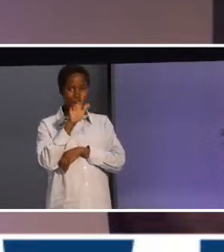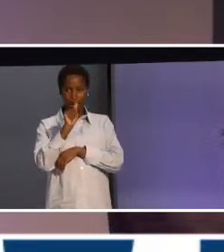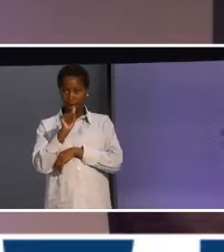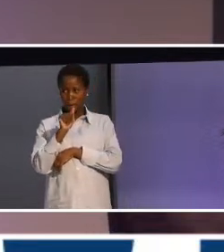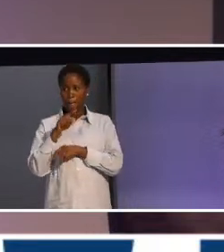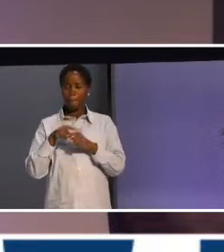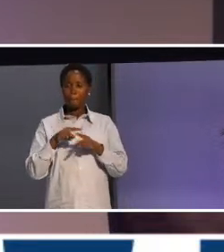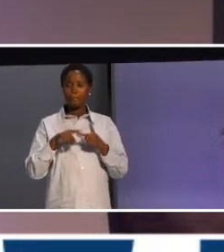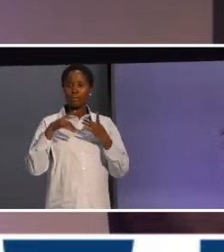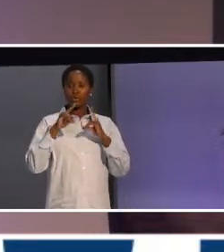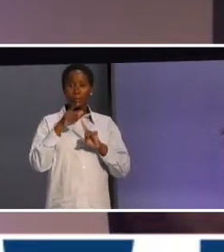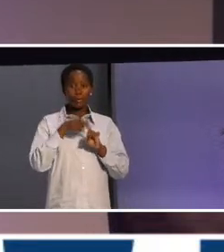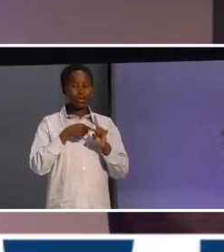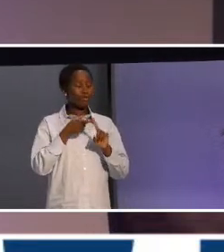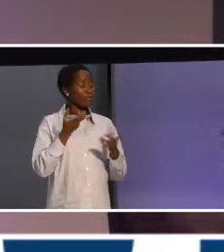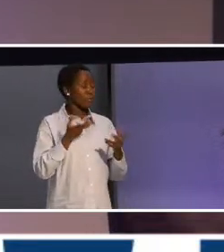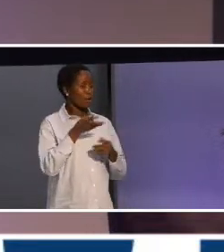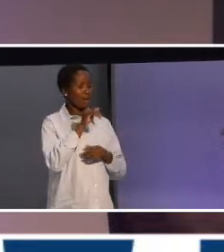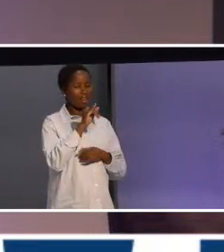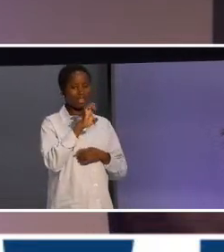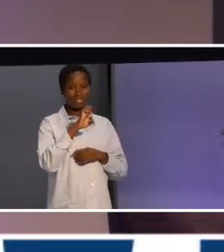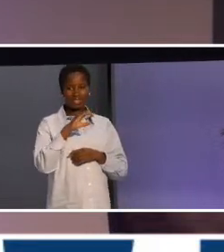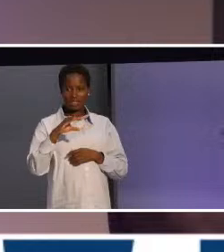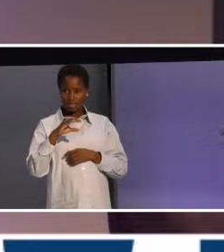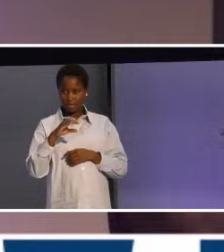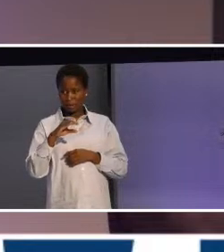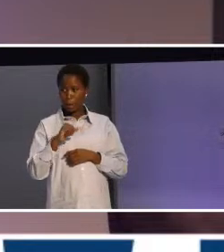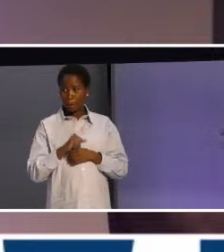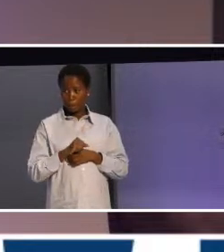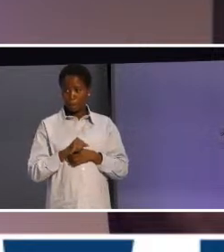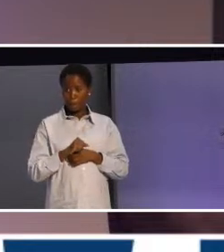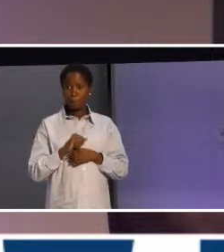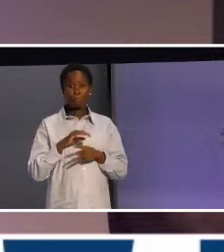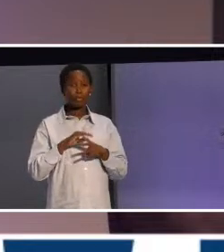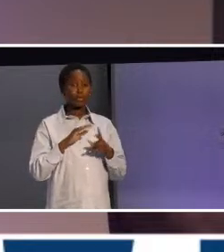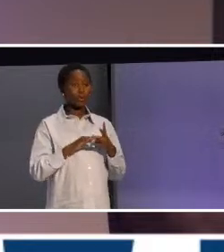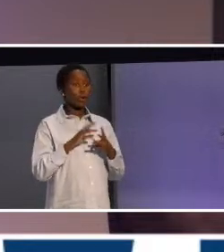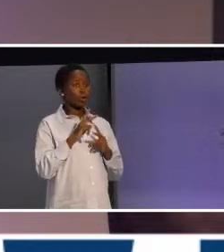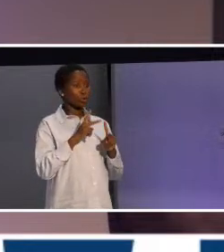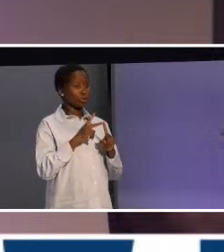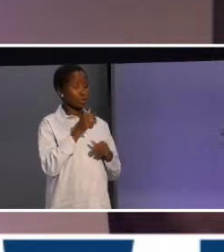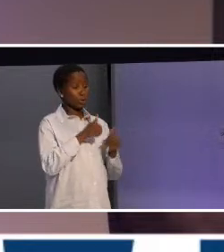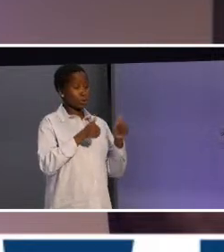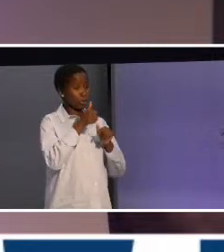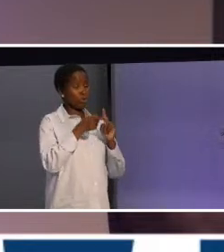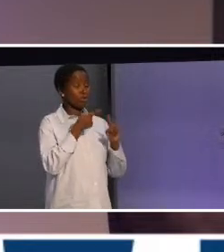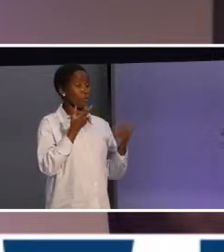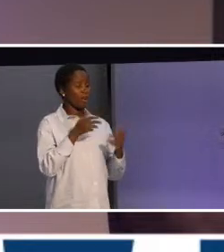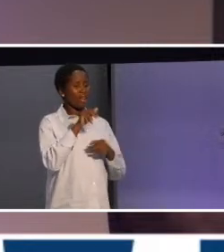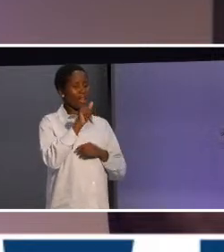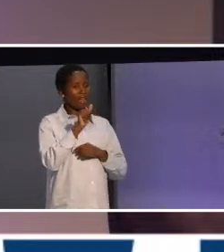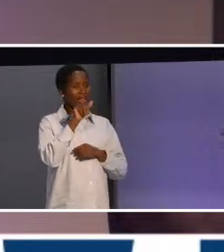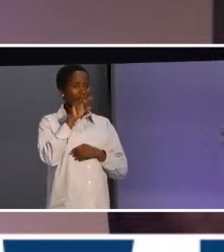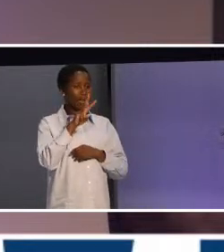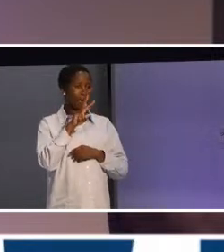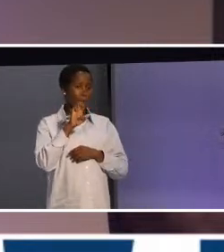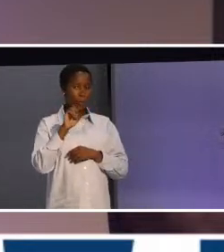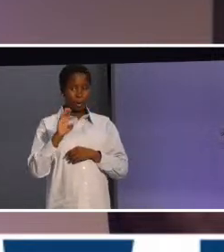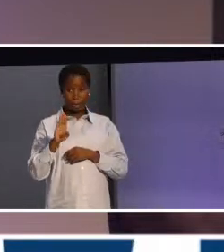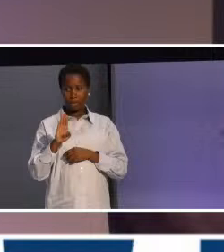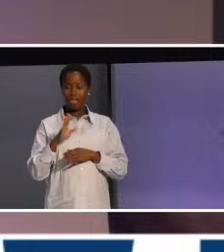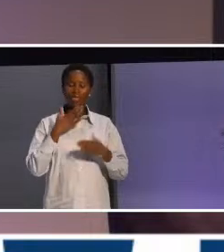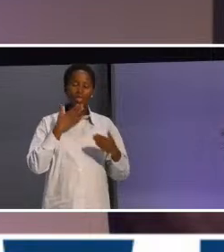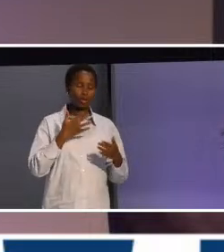Chairperson, Electoral Commission of South Africa, as incoming chair of AWeb, and thank him and his colleagues for organizing this